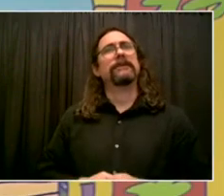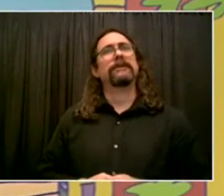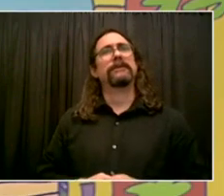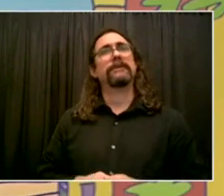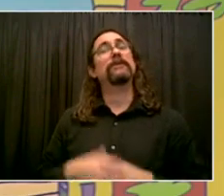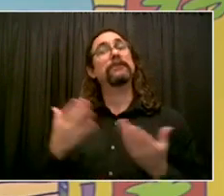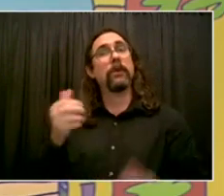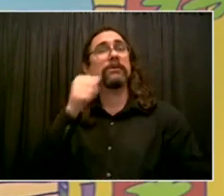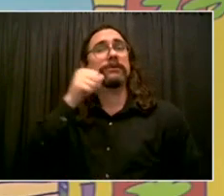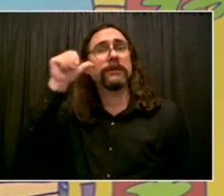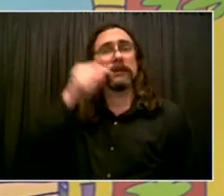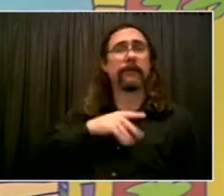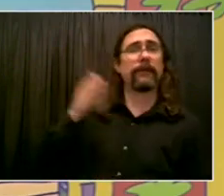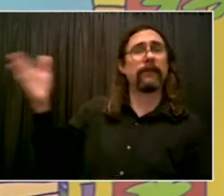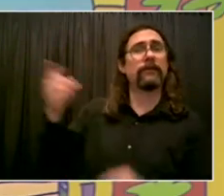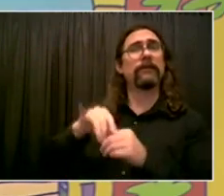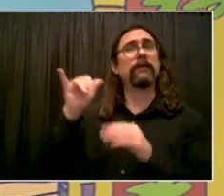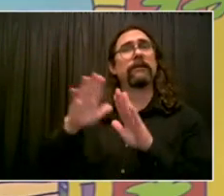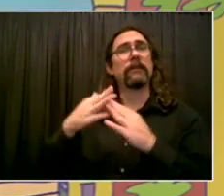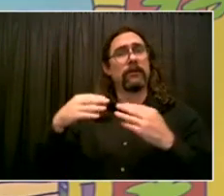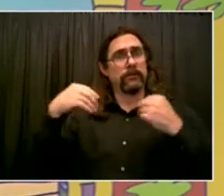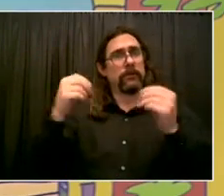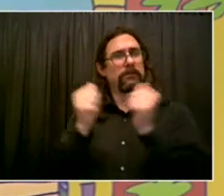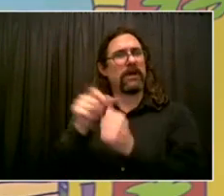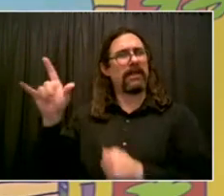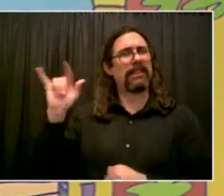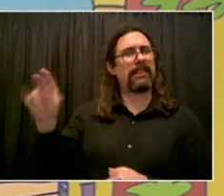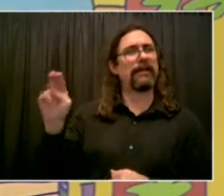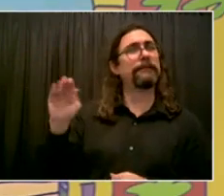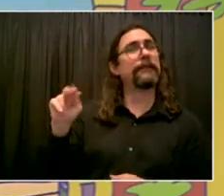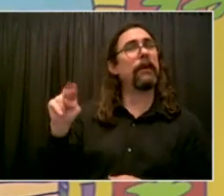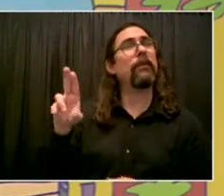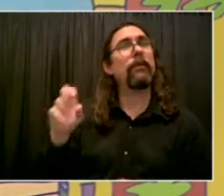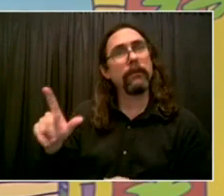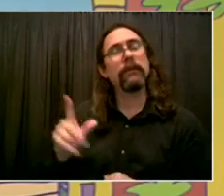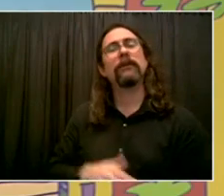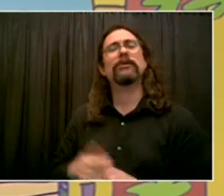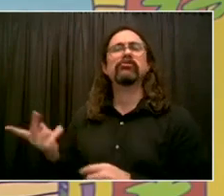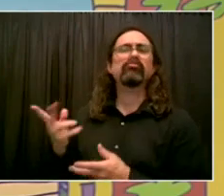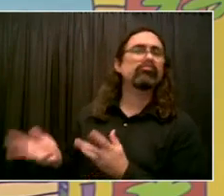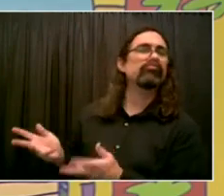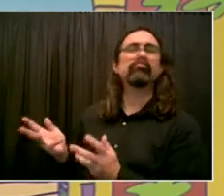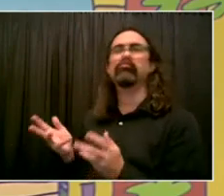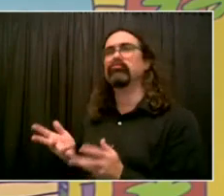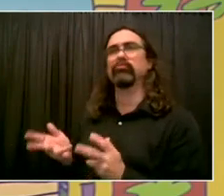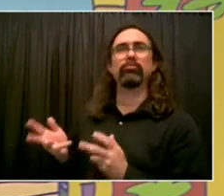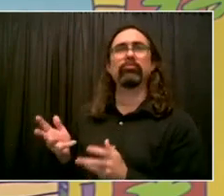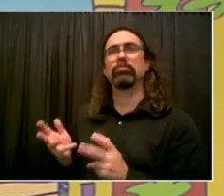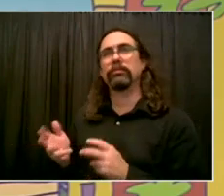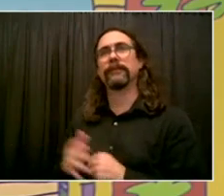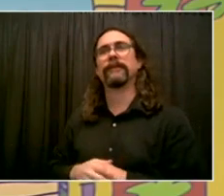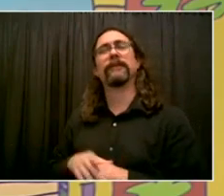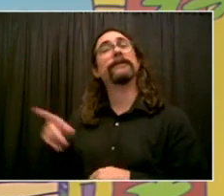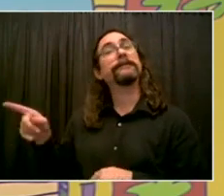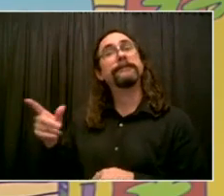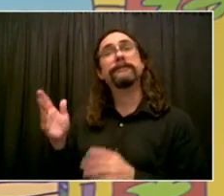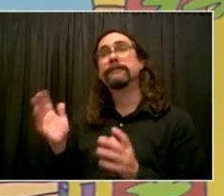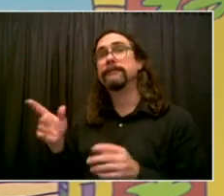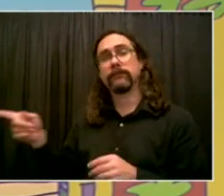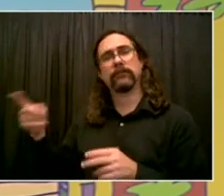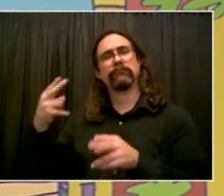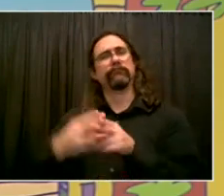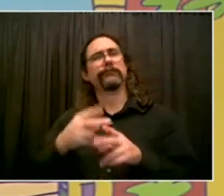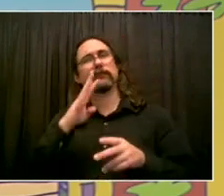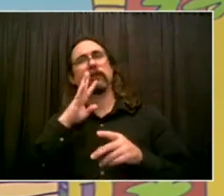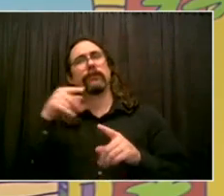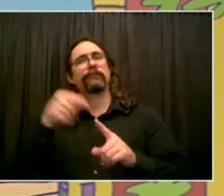very powerful about the way New Yorkers are fighting back against COVID, and he has been someone who has kept boosting the city throughout, saying that